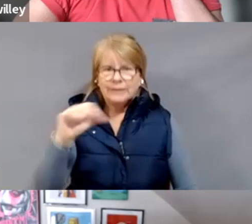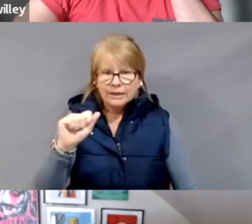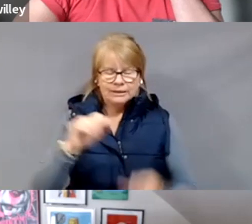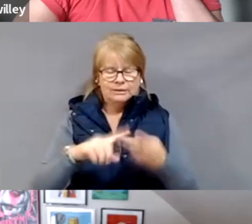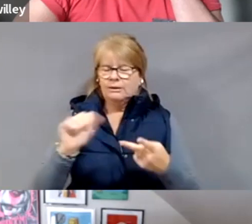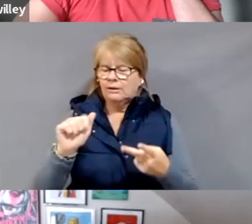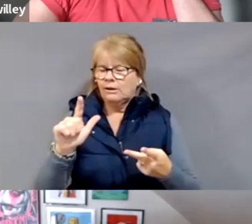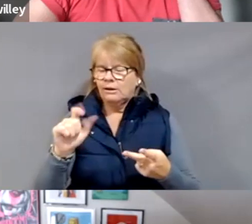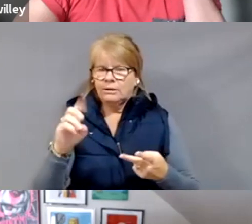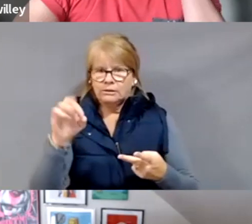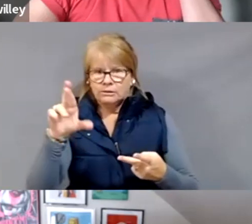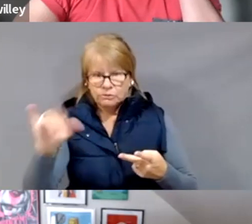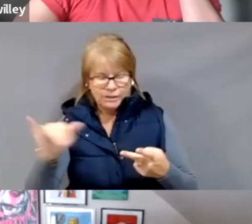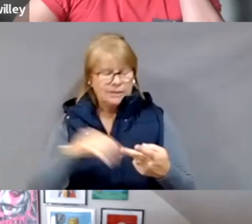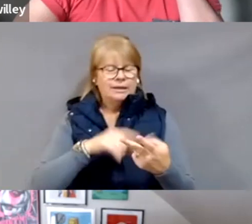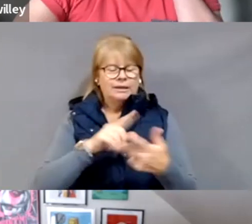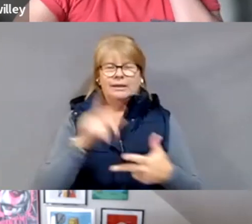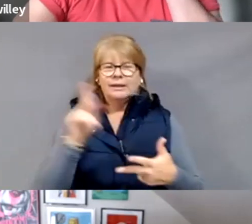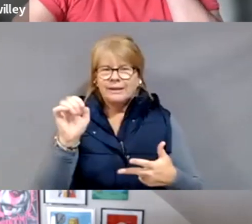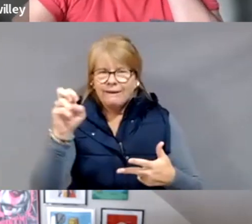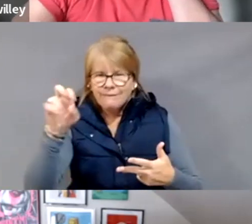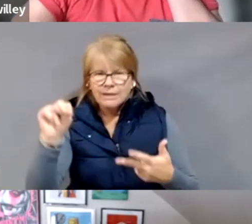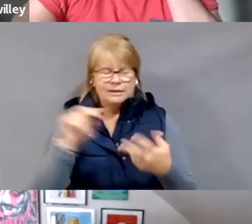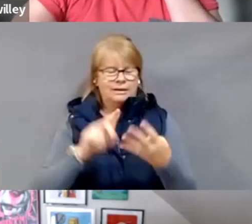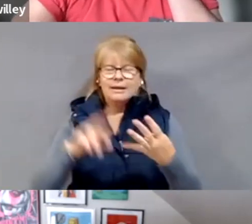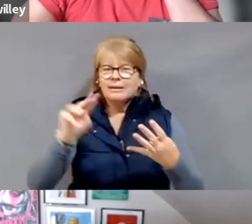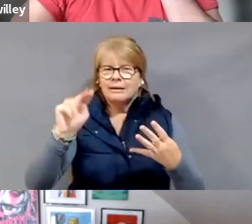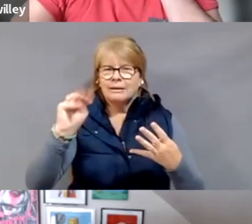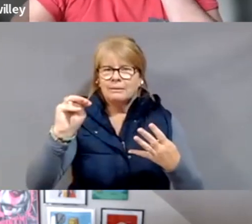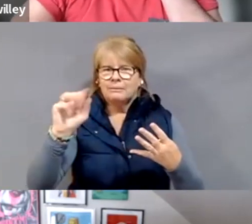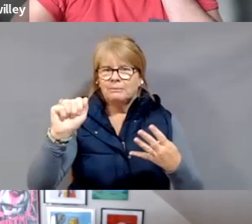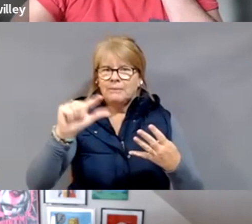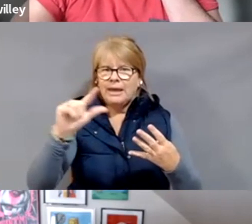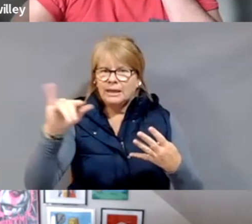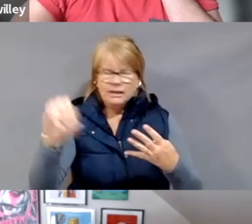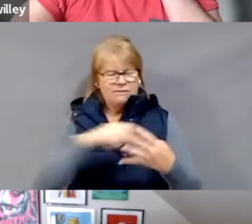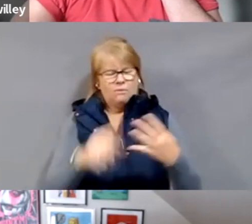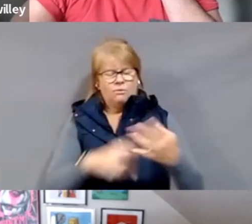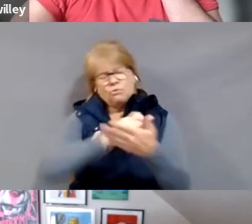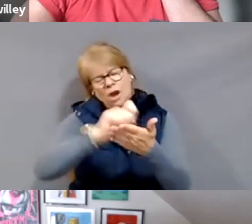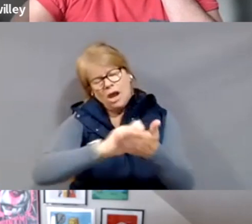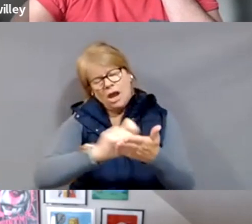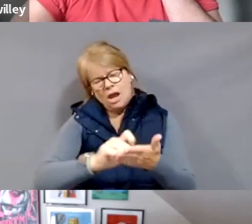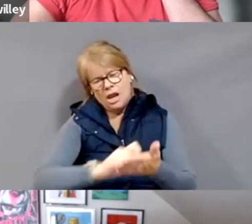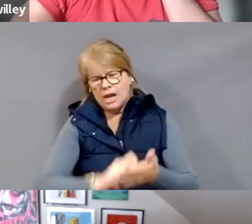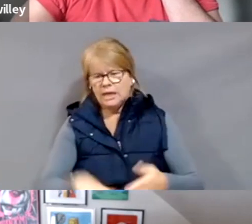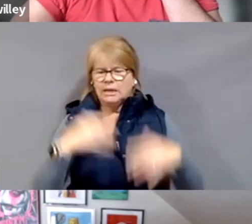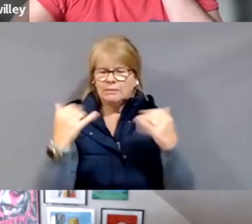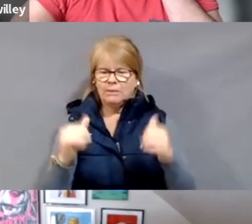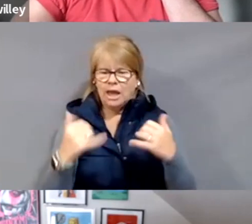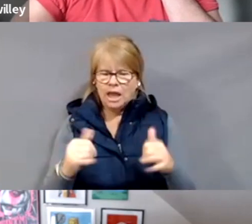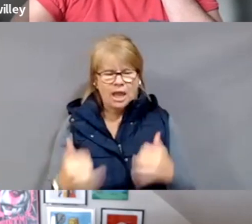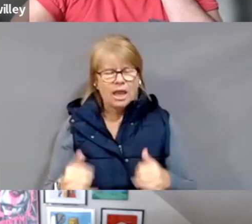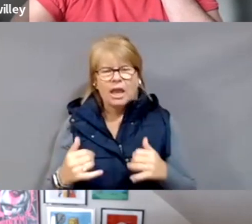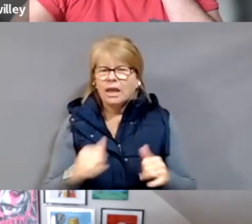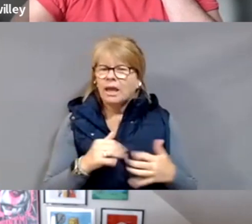Dennis and Kevin Bundy and Maggie Huchelak, and like they were all making plays, and they were all part of the indie